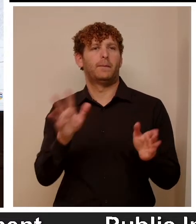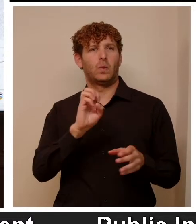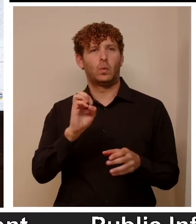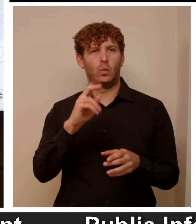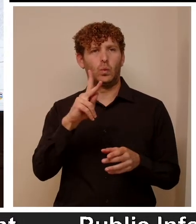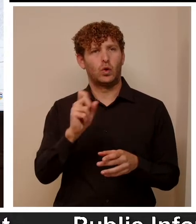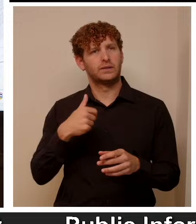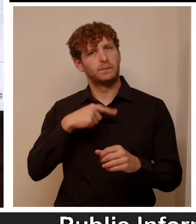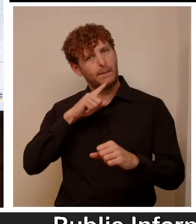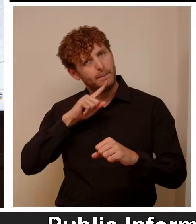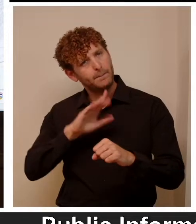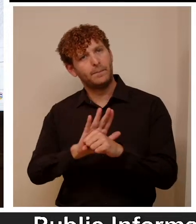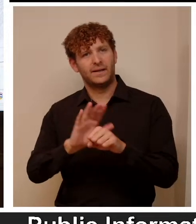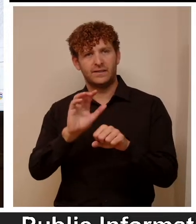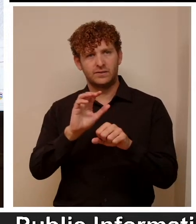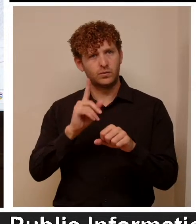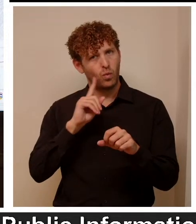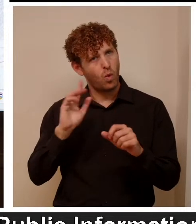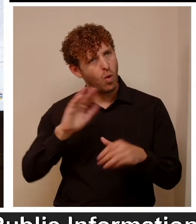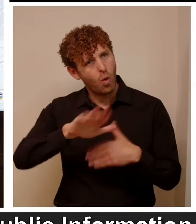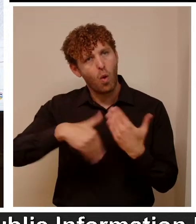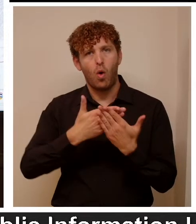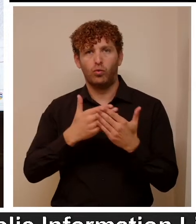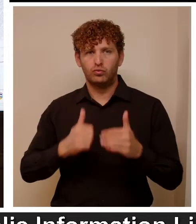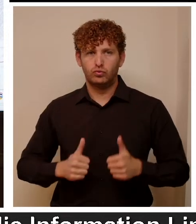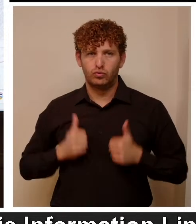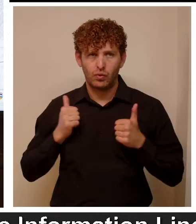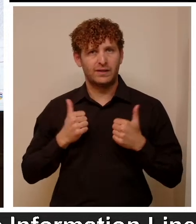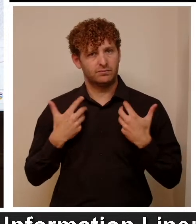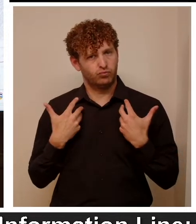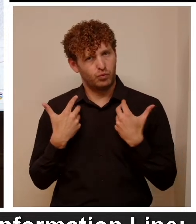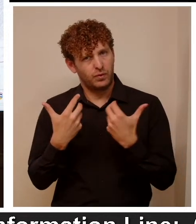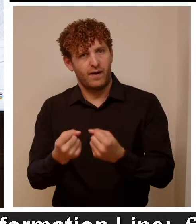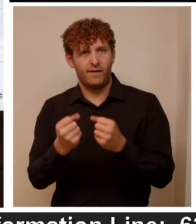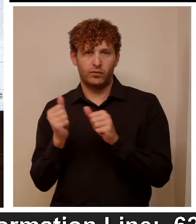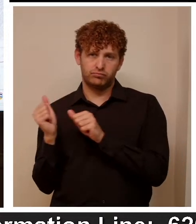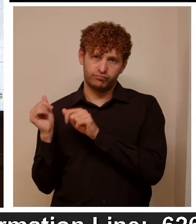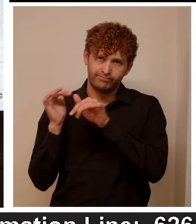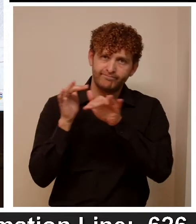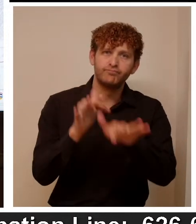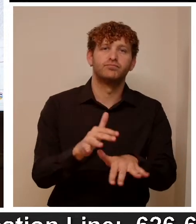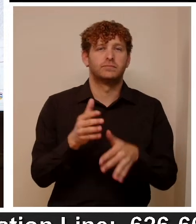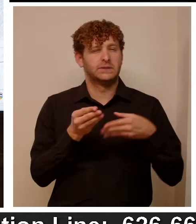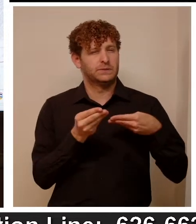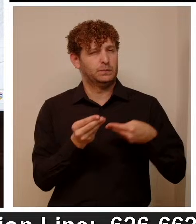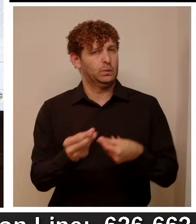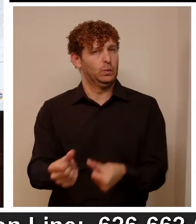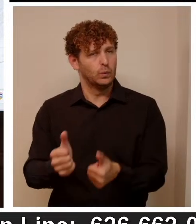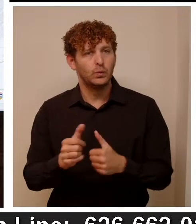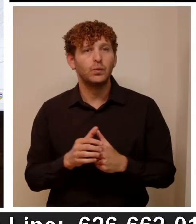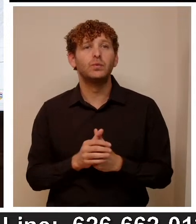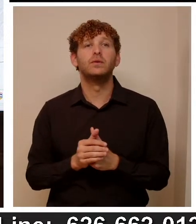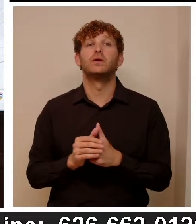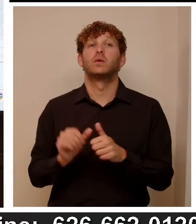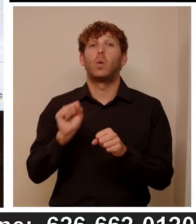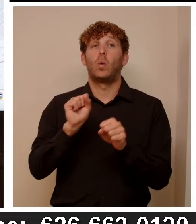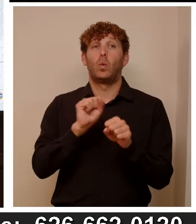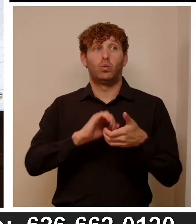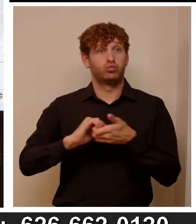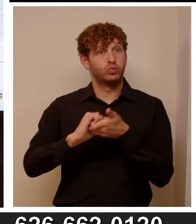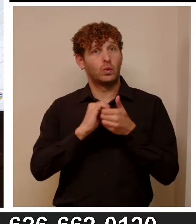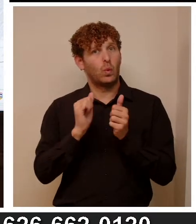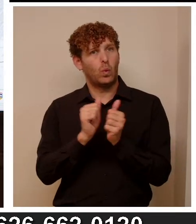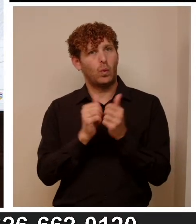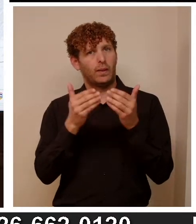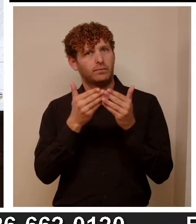all agencies involved to make the recovery process run as smoothly as possible. We're also working with local utilities to restore power, water, and